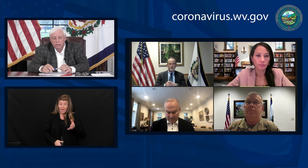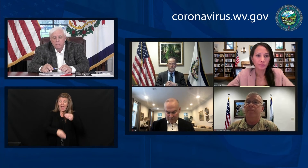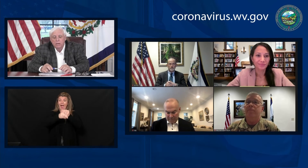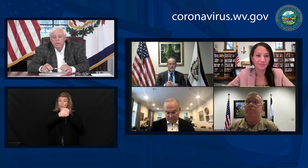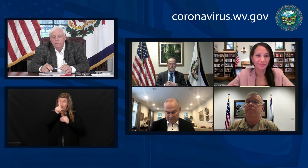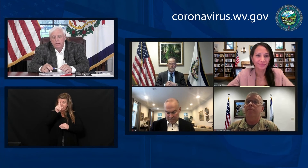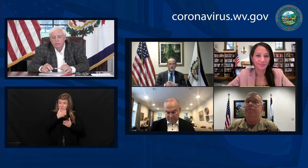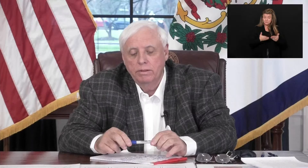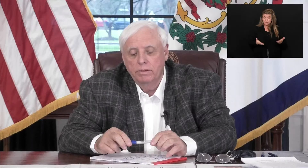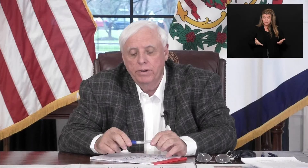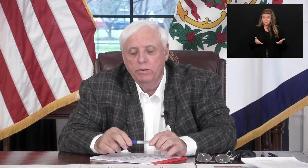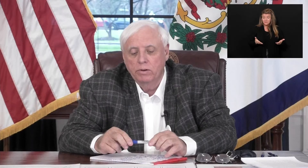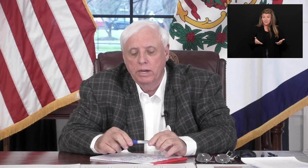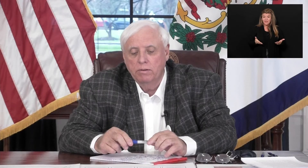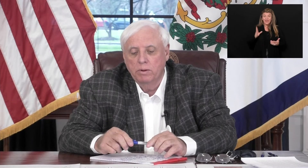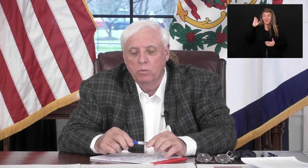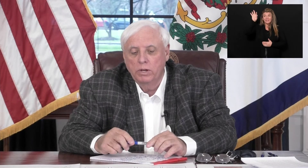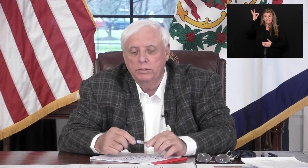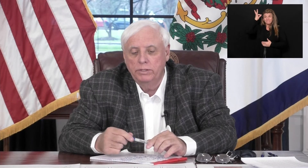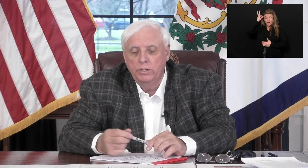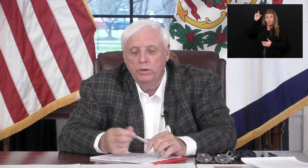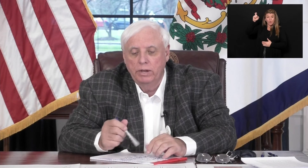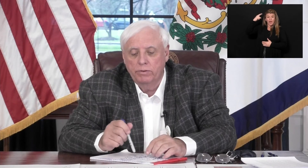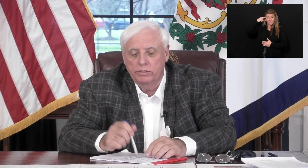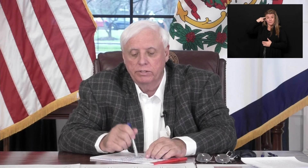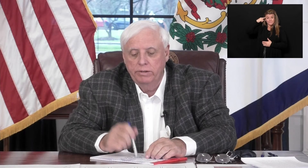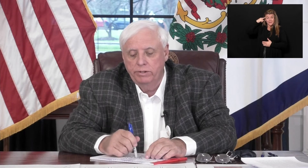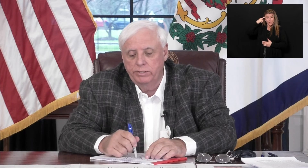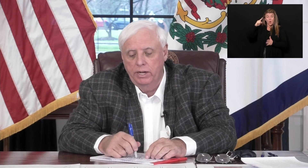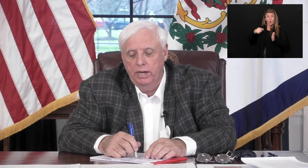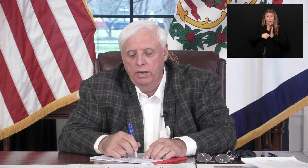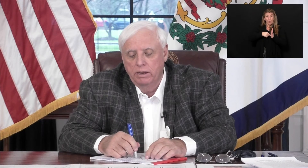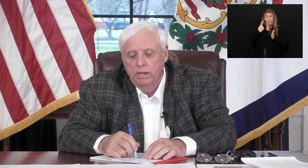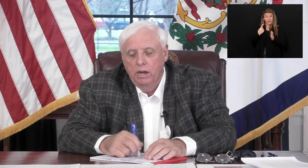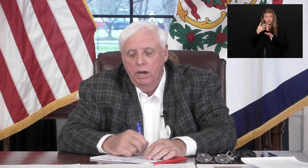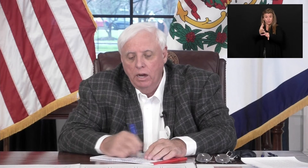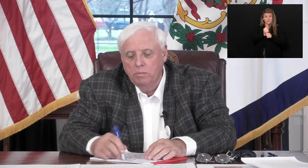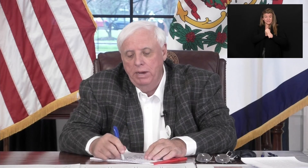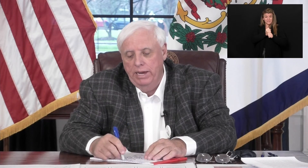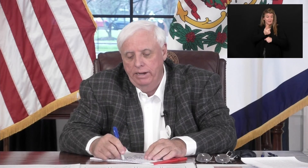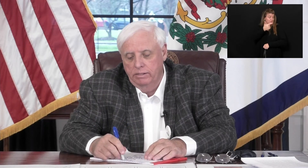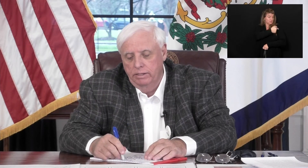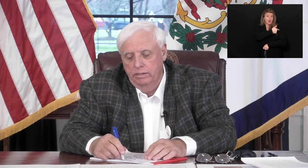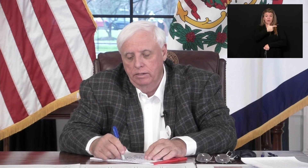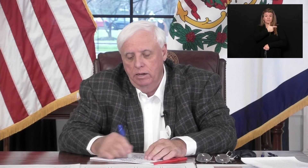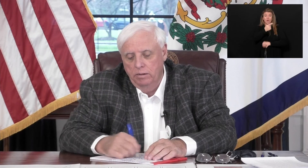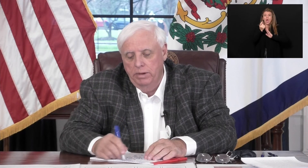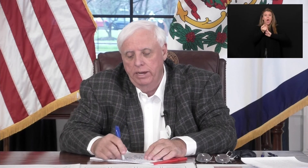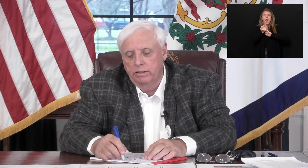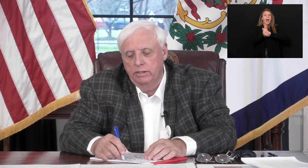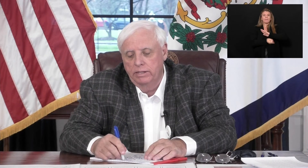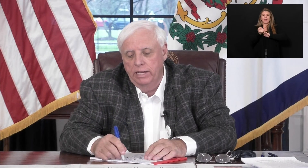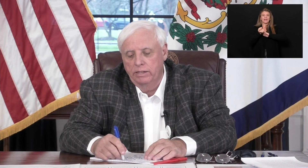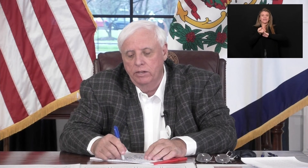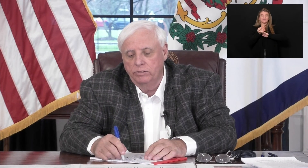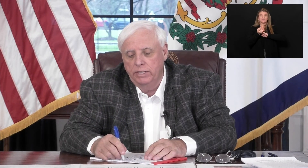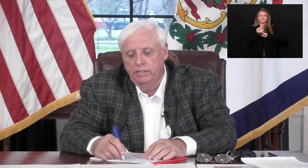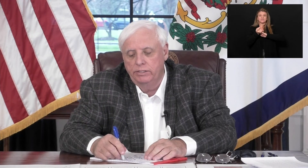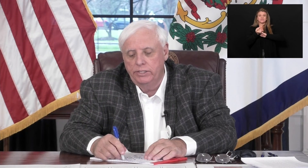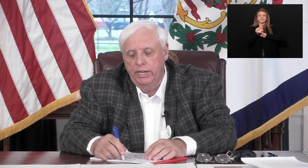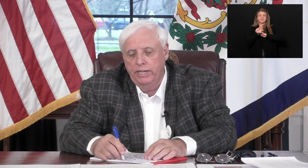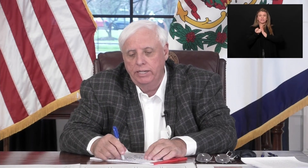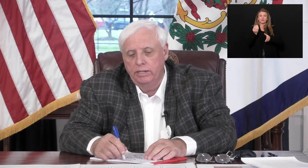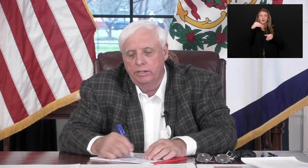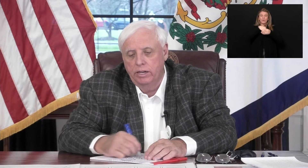real quick. The federal government, once you have received a shot, automatically that goes